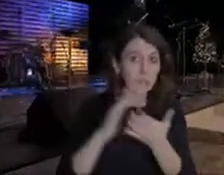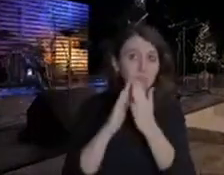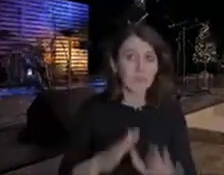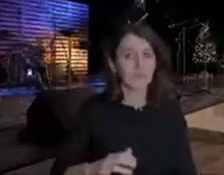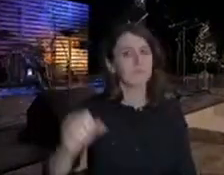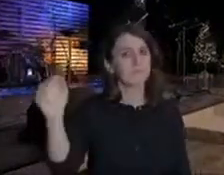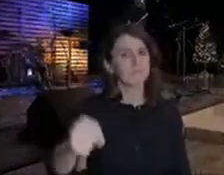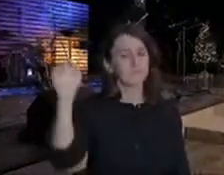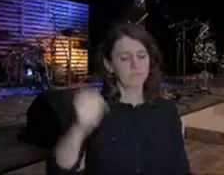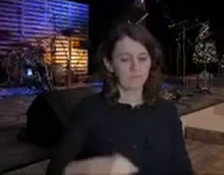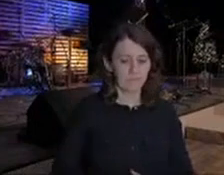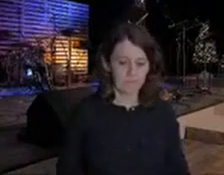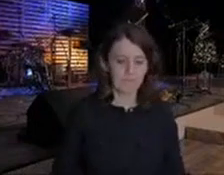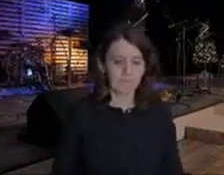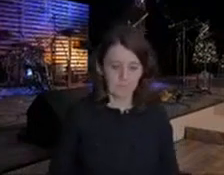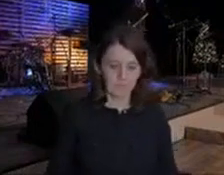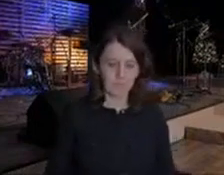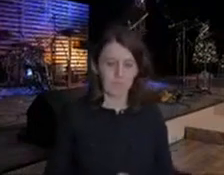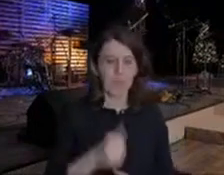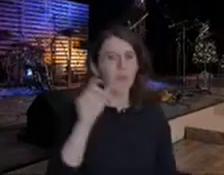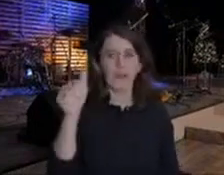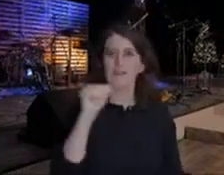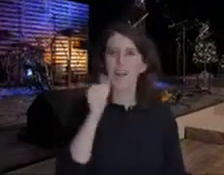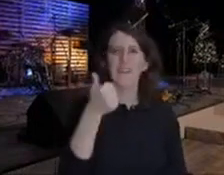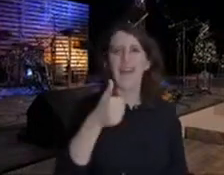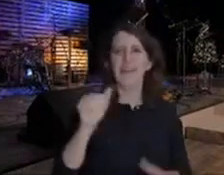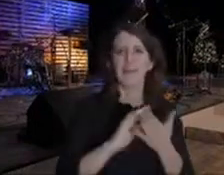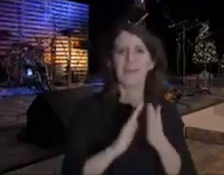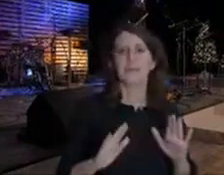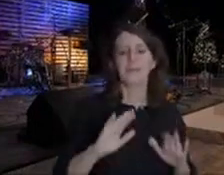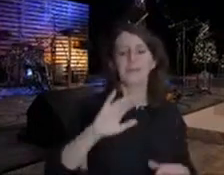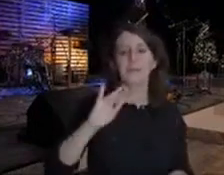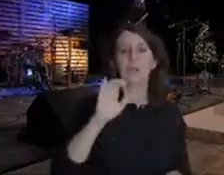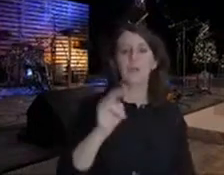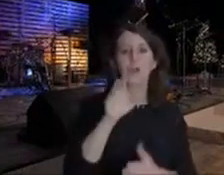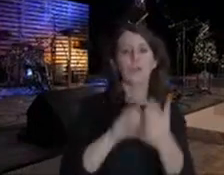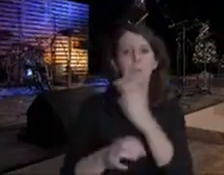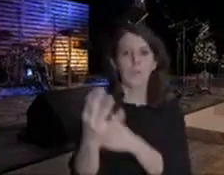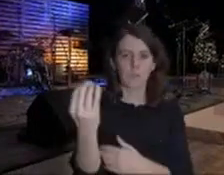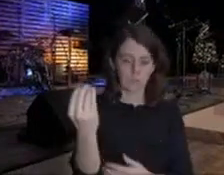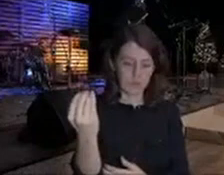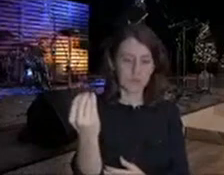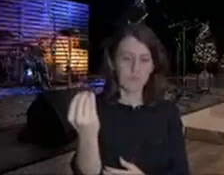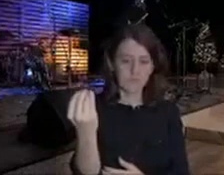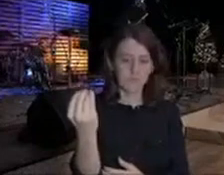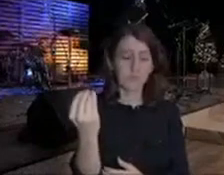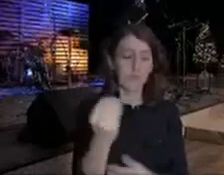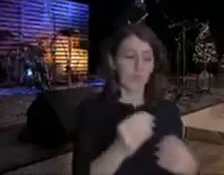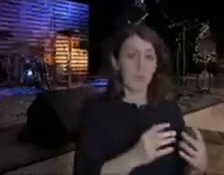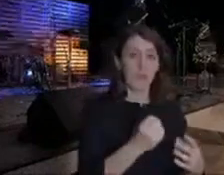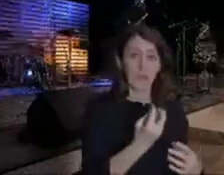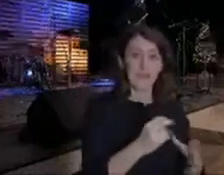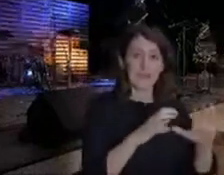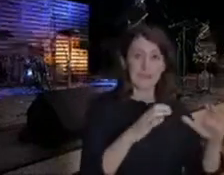Jesus absolutely brings peace. And not just any peace either. I mean, you look at, there's a time in John chapter 14, Jesus is